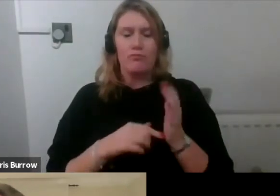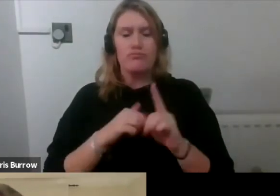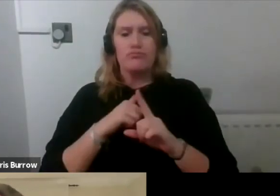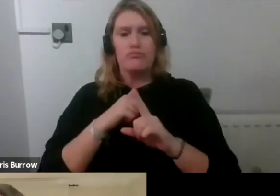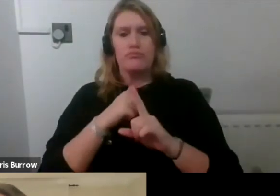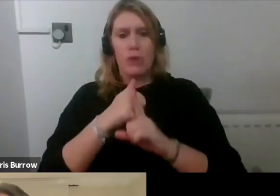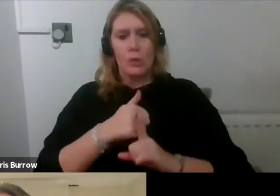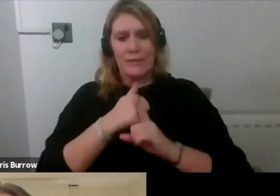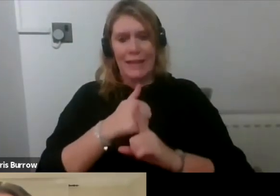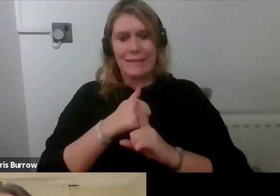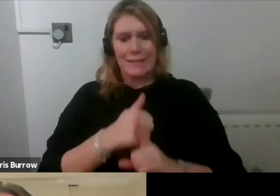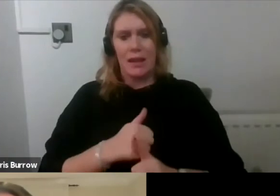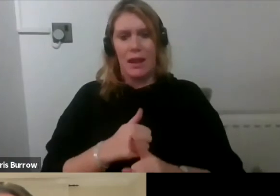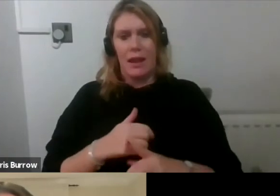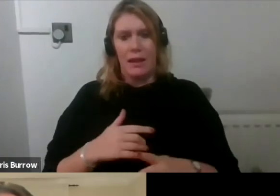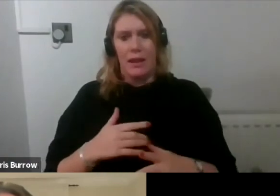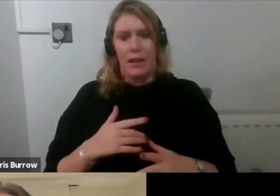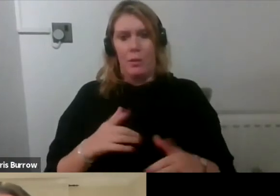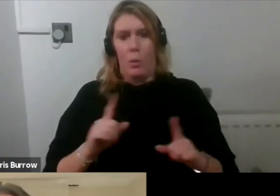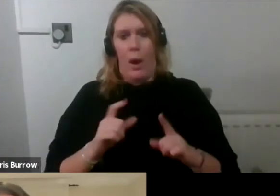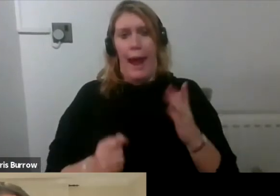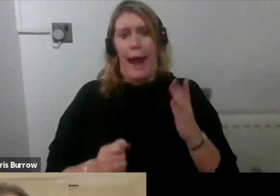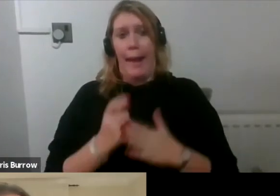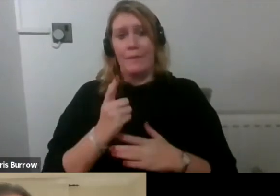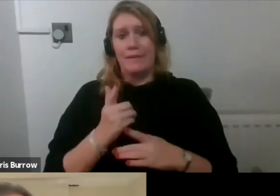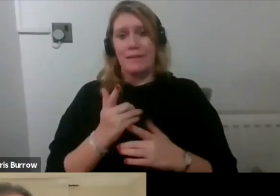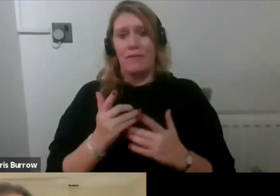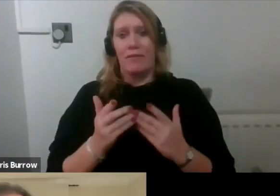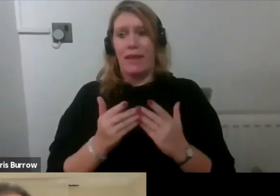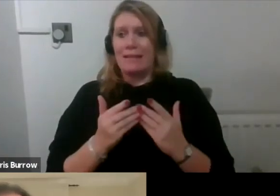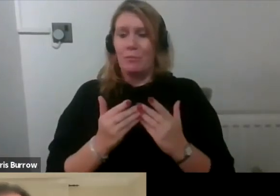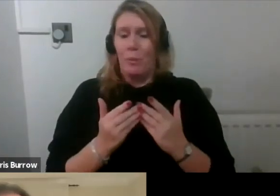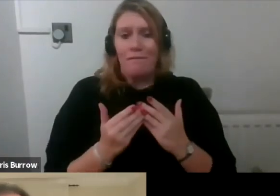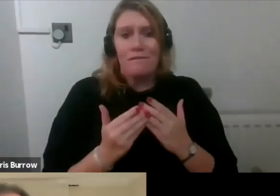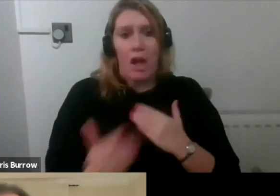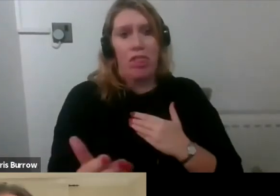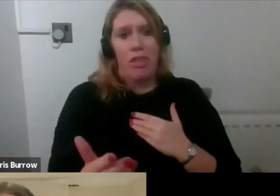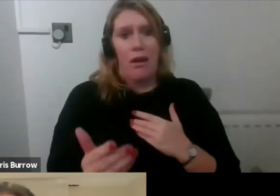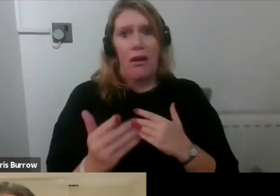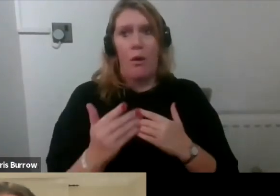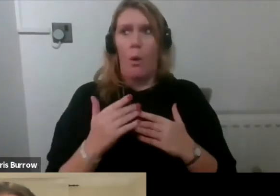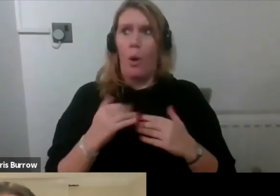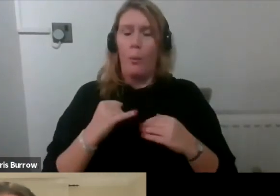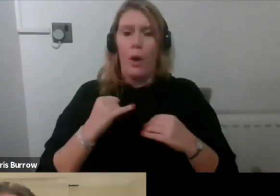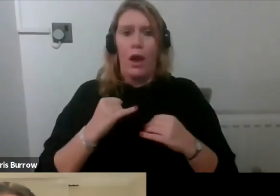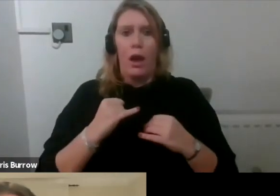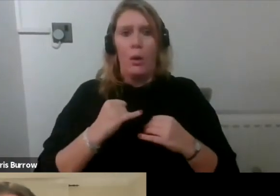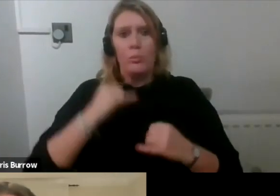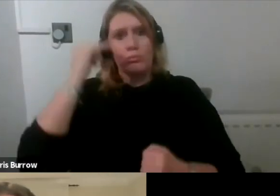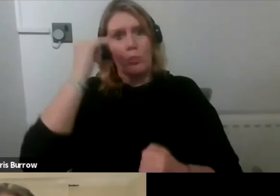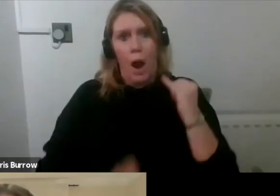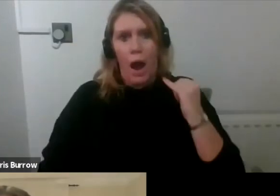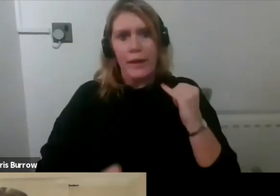went a bit further, and went a bit wilder with